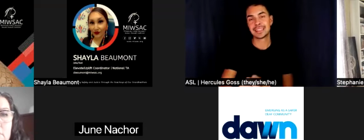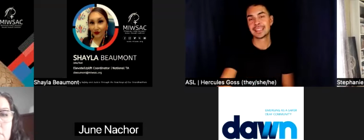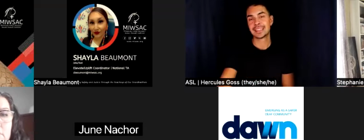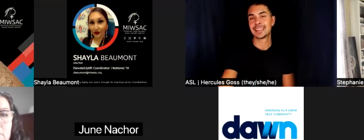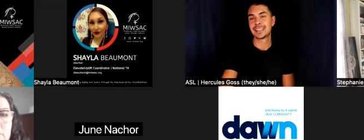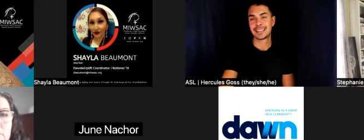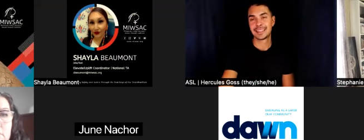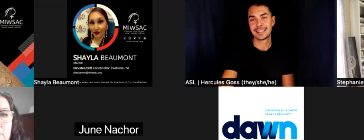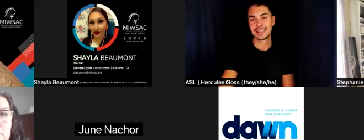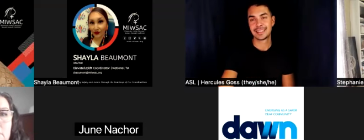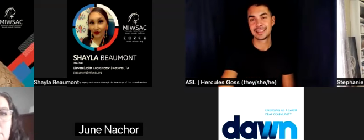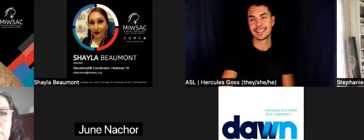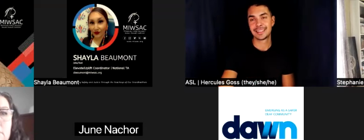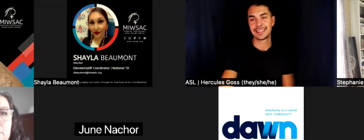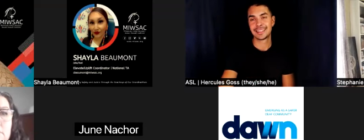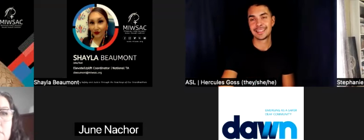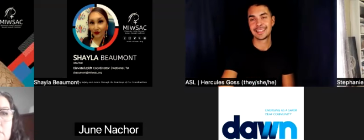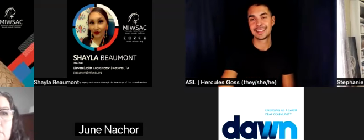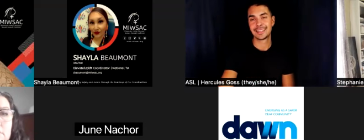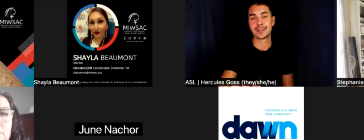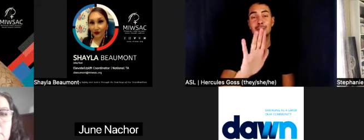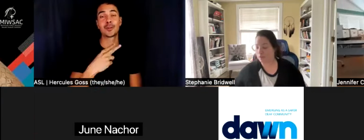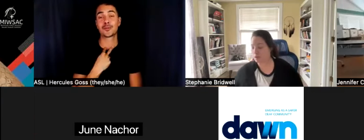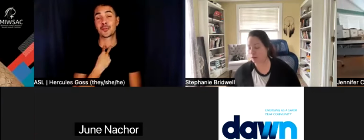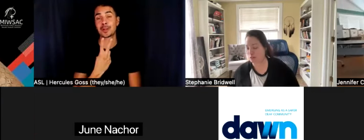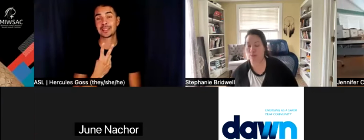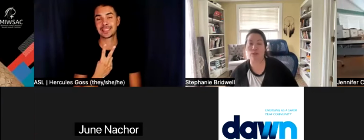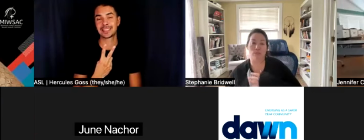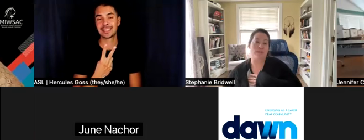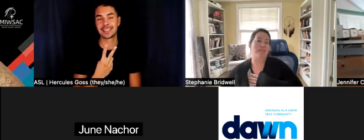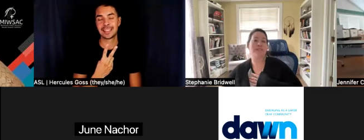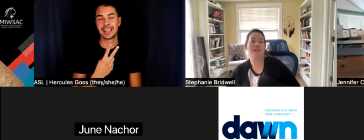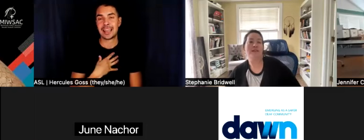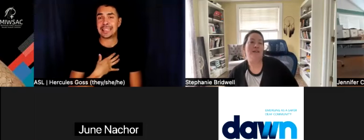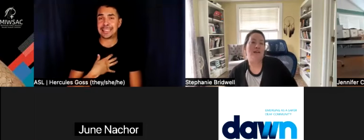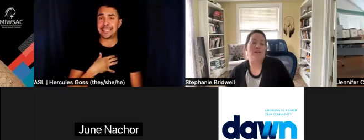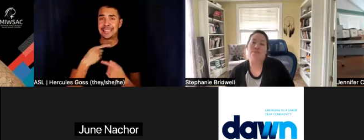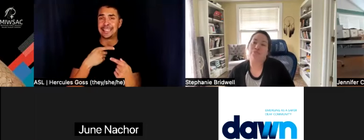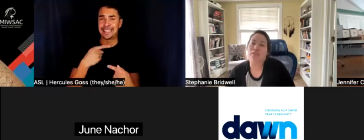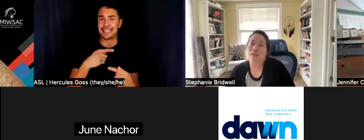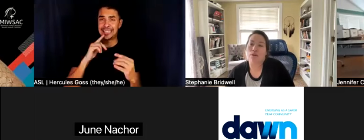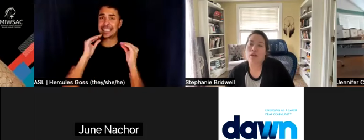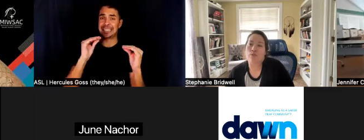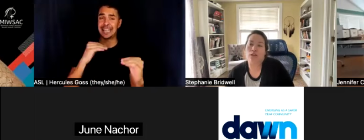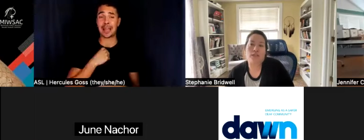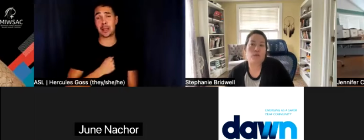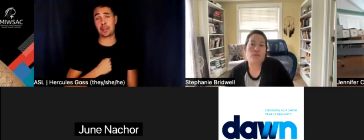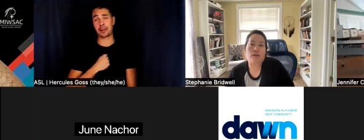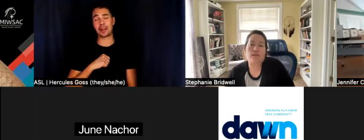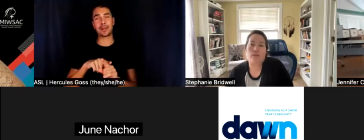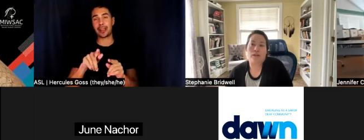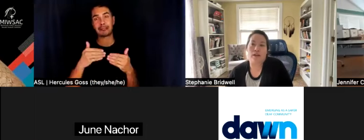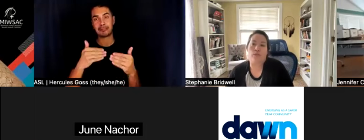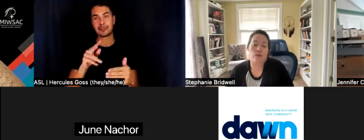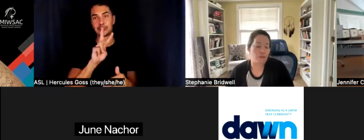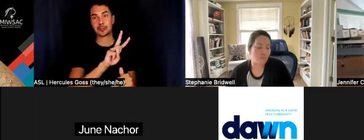your voice is not up to, might not be up to par for 2 modules. I really apologize. But we're going to take a quick